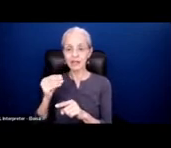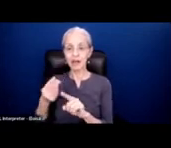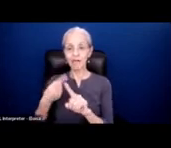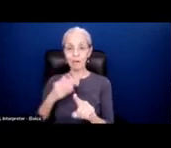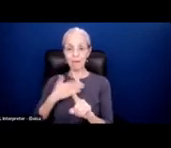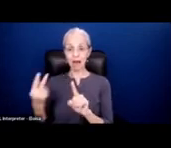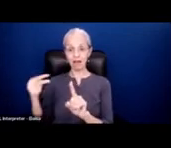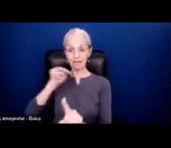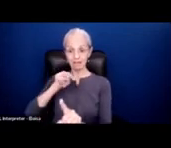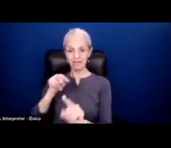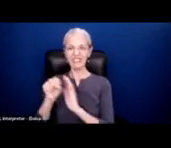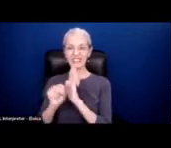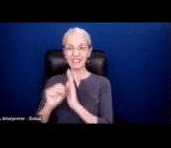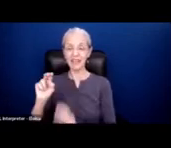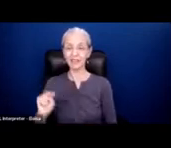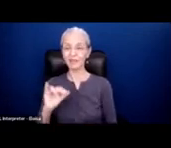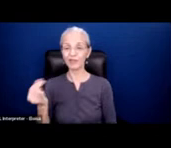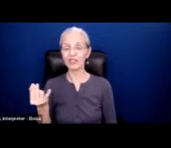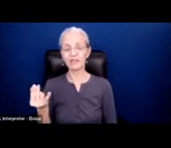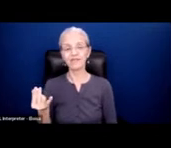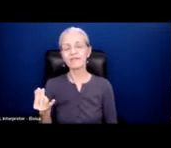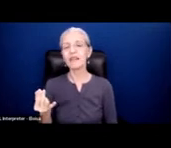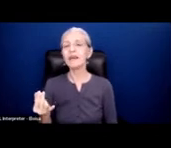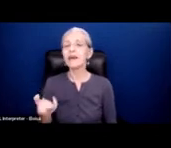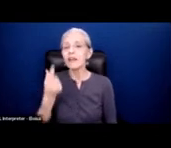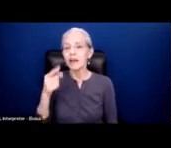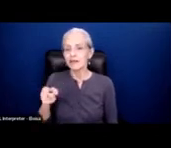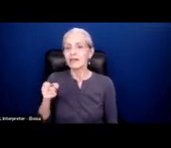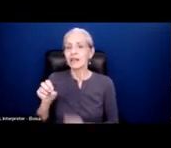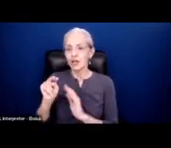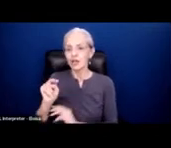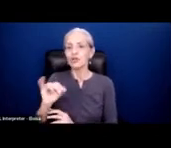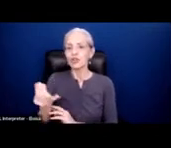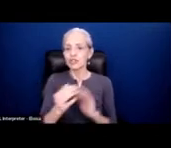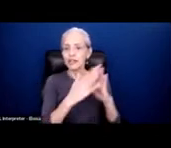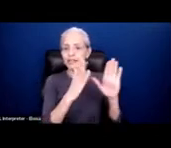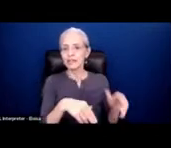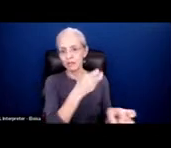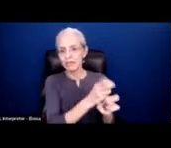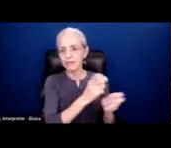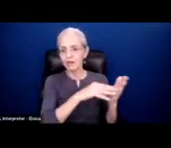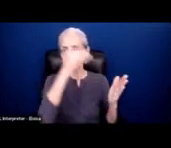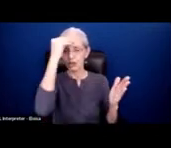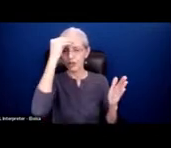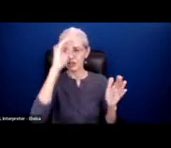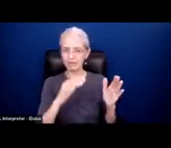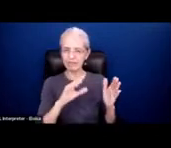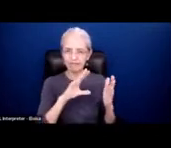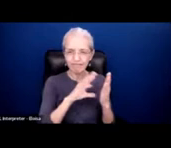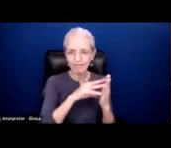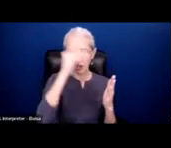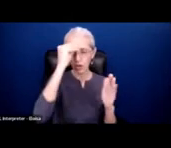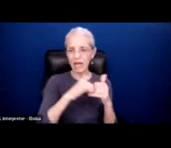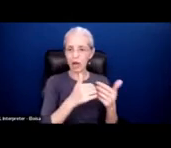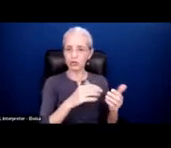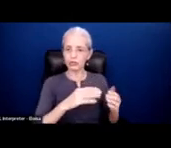Jersey. So our system in New Jersey is difficult to learn and understand how to get your needs met. There's multiple service systems